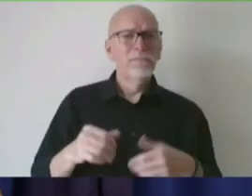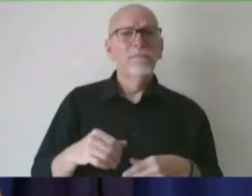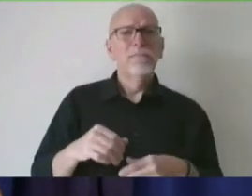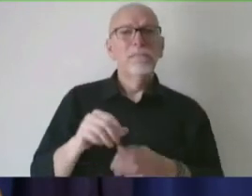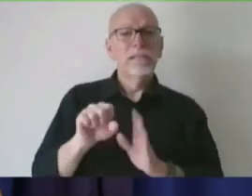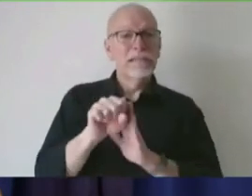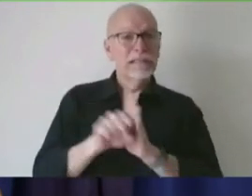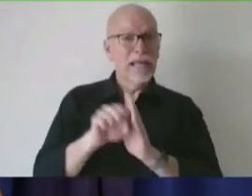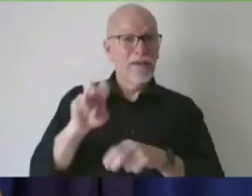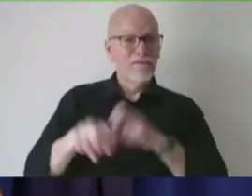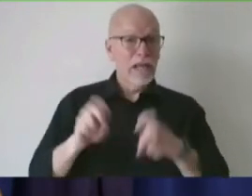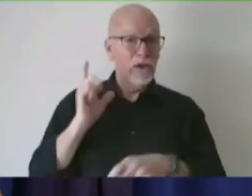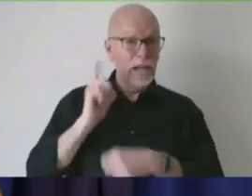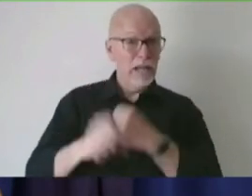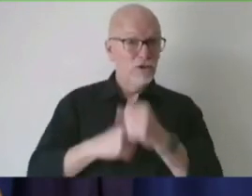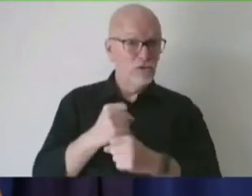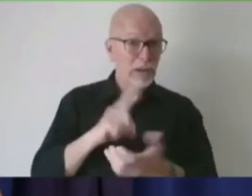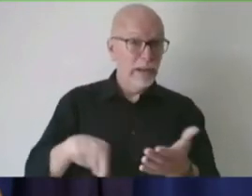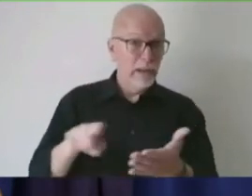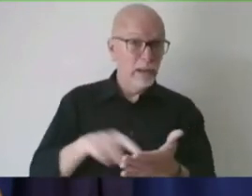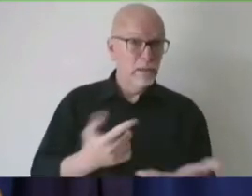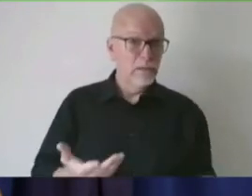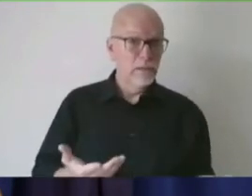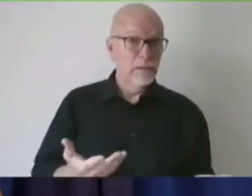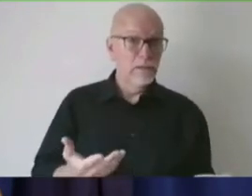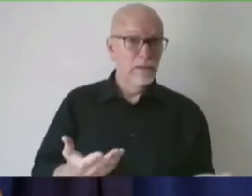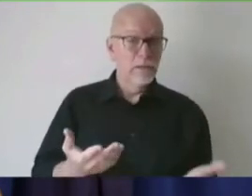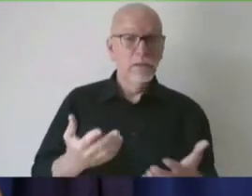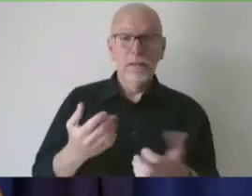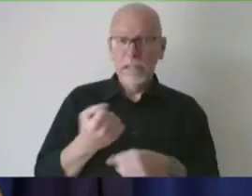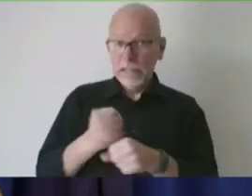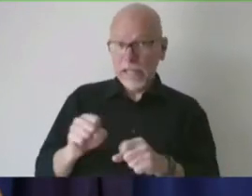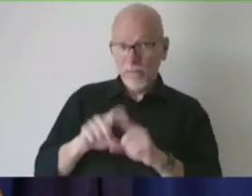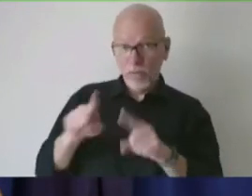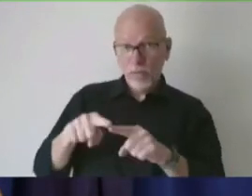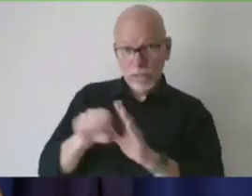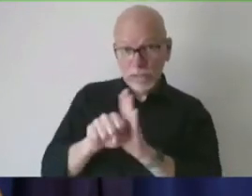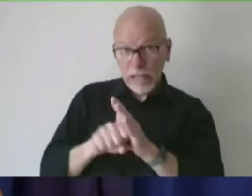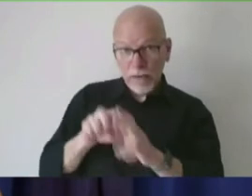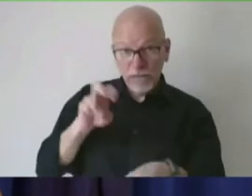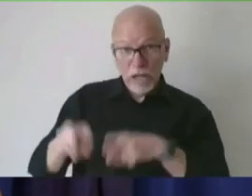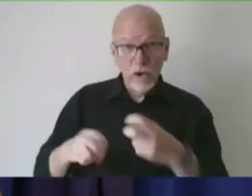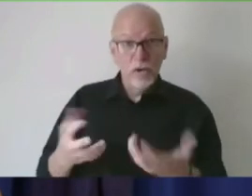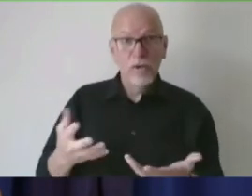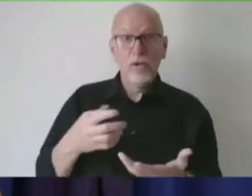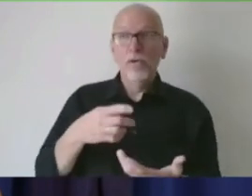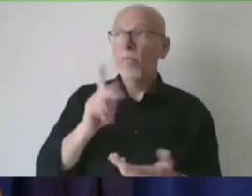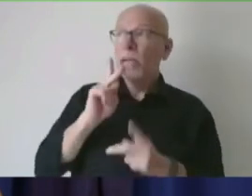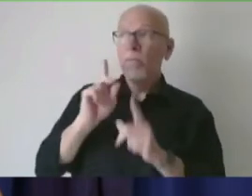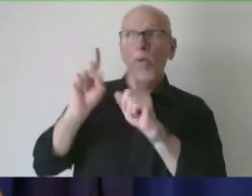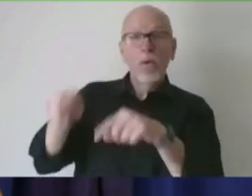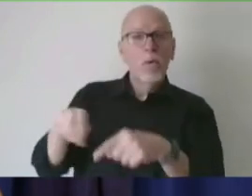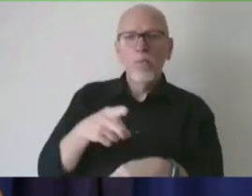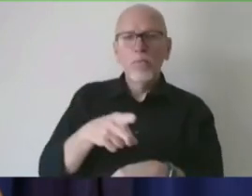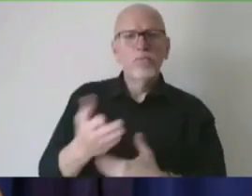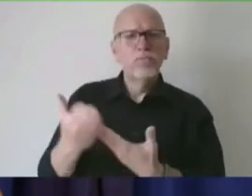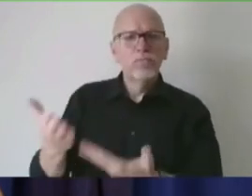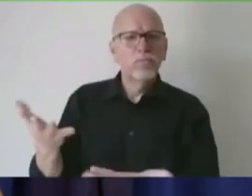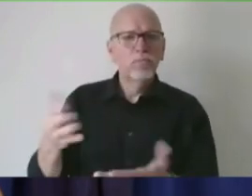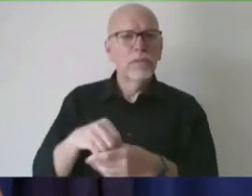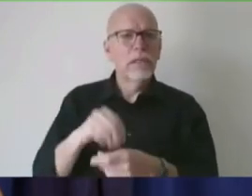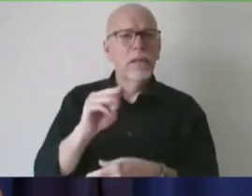was canceled last year. Is it safe to go to the state fair, and what would you tell people going to the state fair in Marion